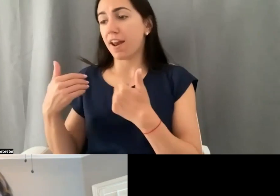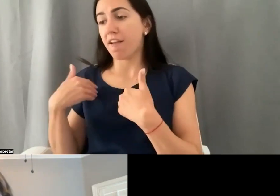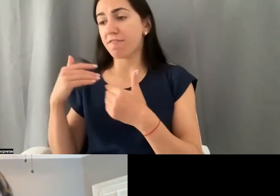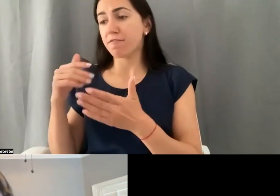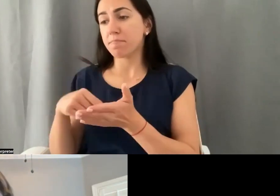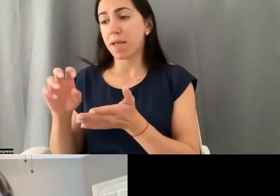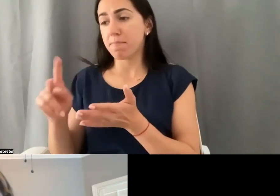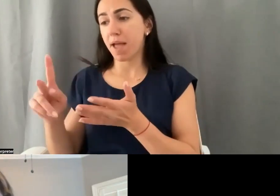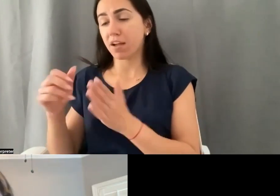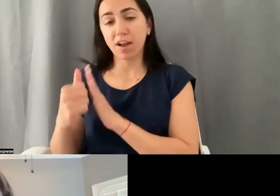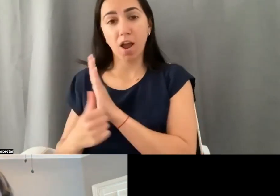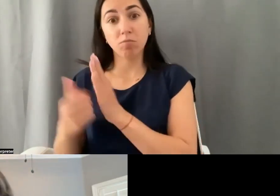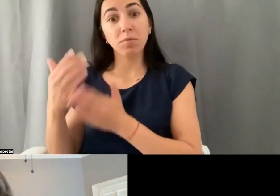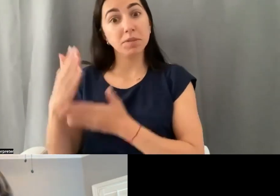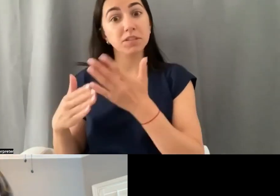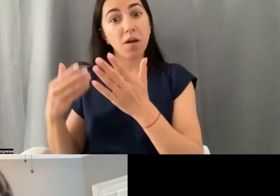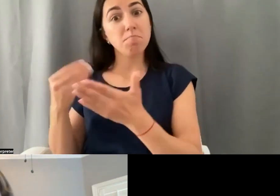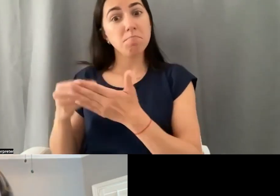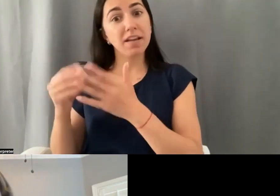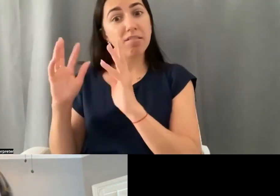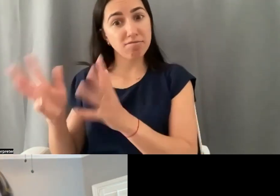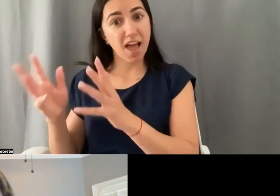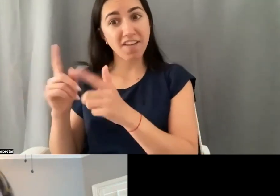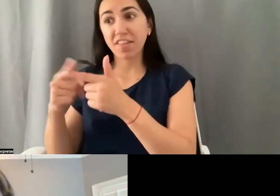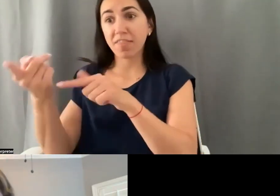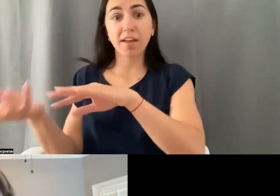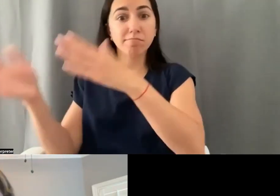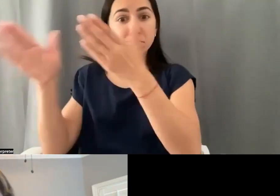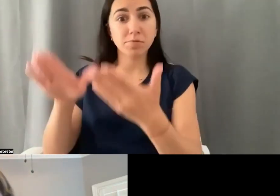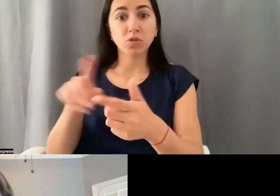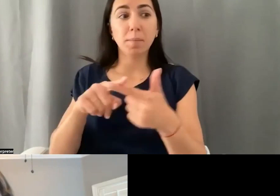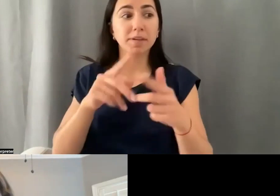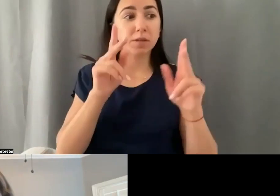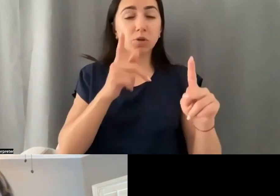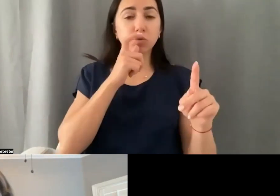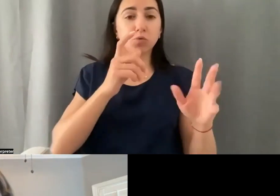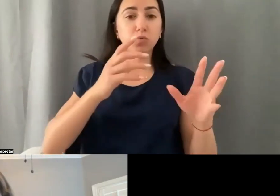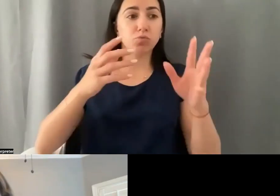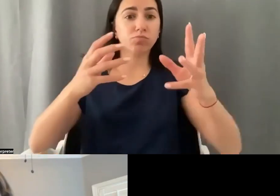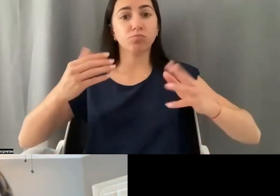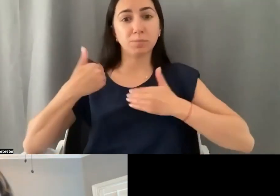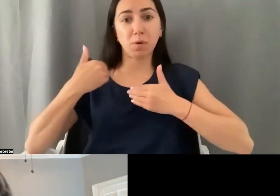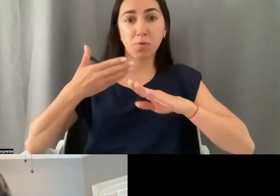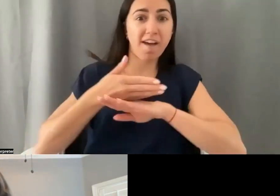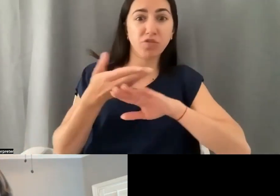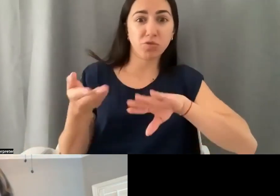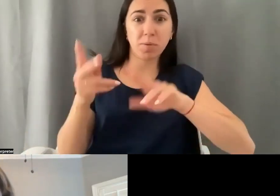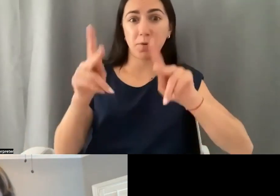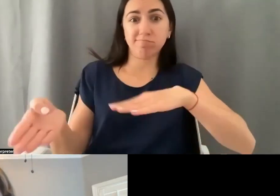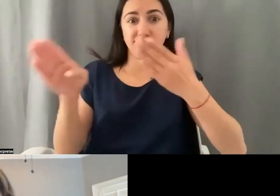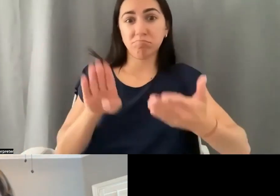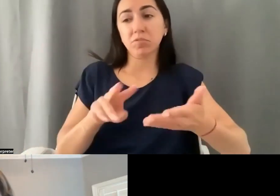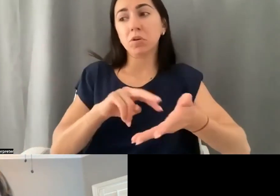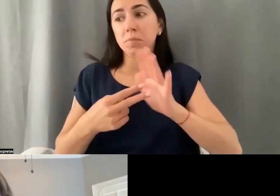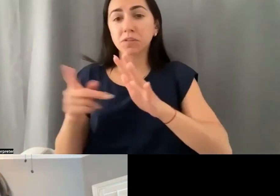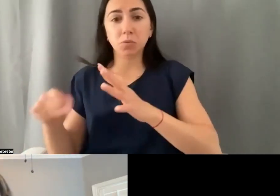might expect, there may be a good bit of money left, and the lien may be pretty small. So we still may have enough to pay the